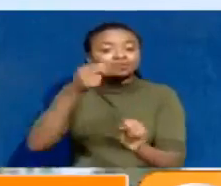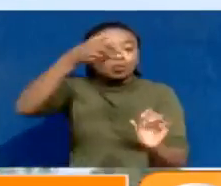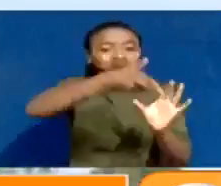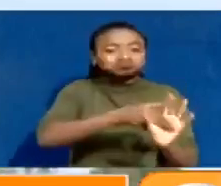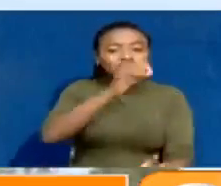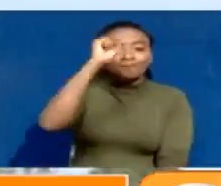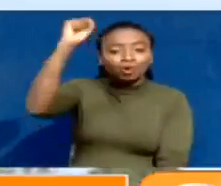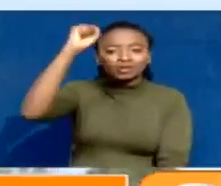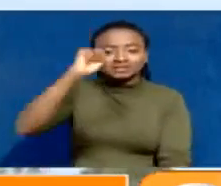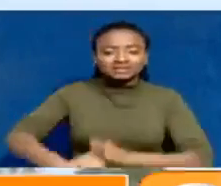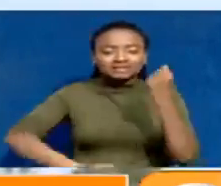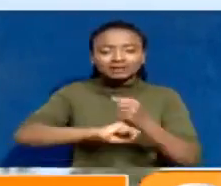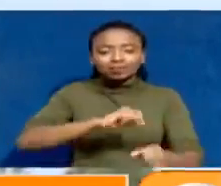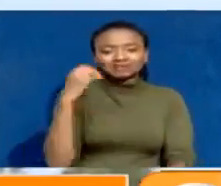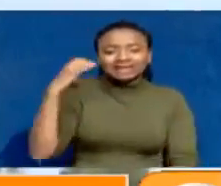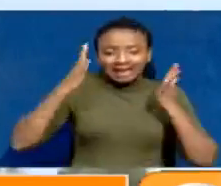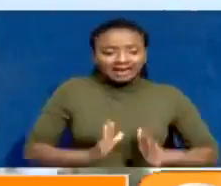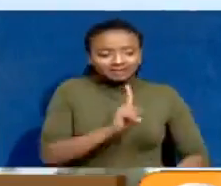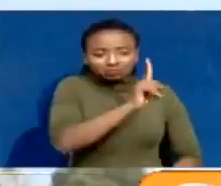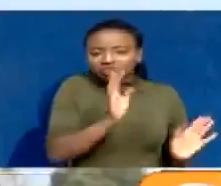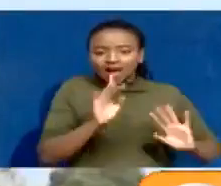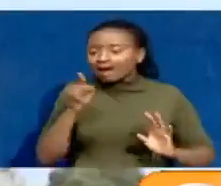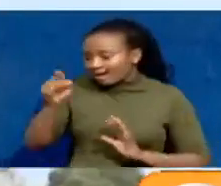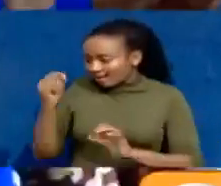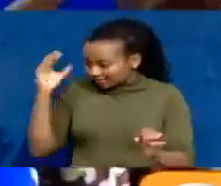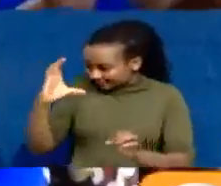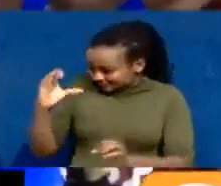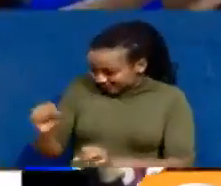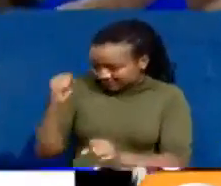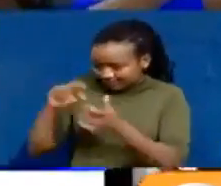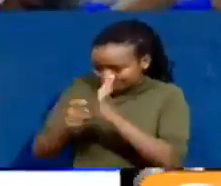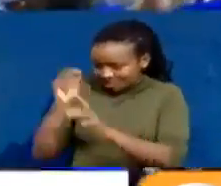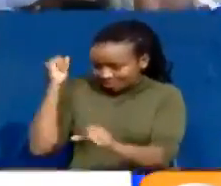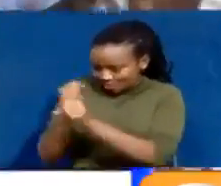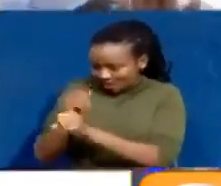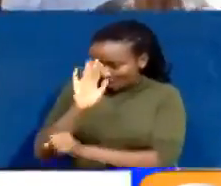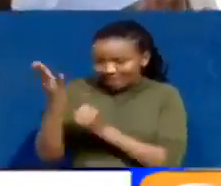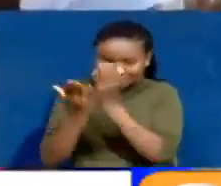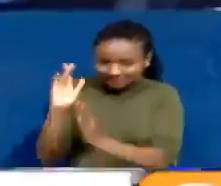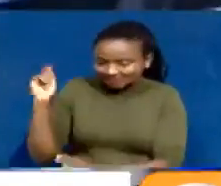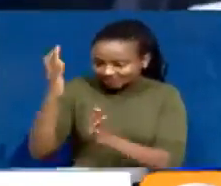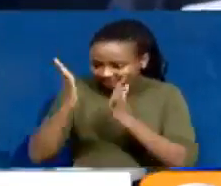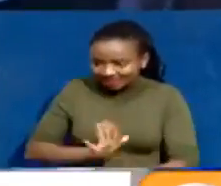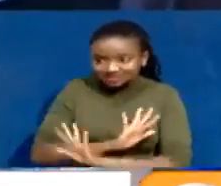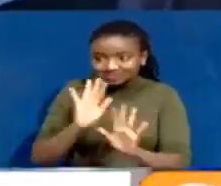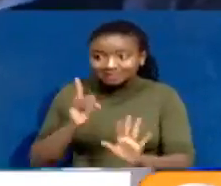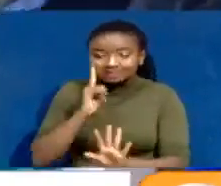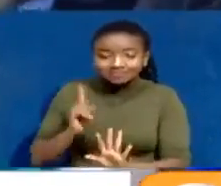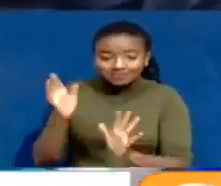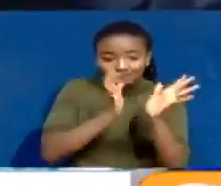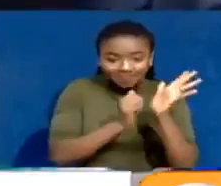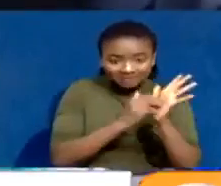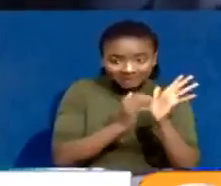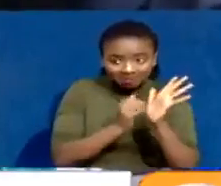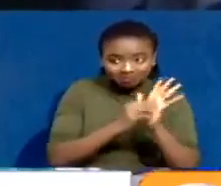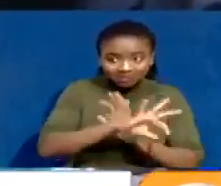kukampainia candidate mmoja. Kazi yao ni kuserve Kenyans. In Machakos County, infrastructure